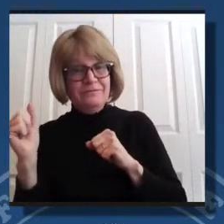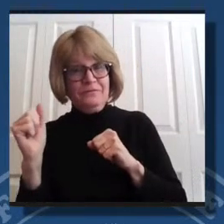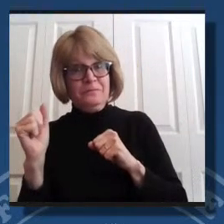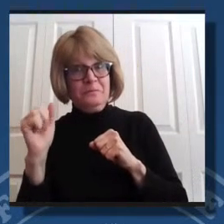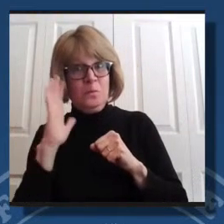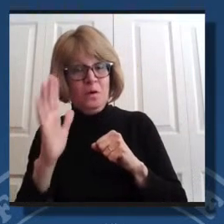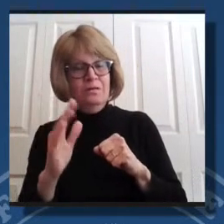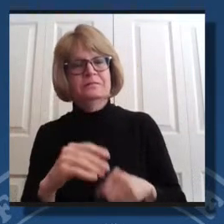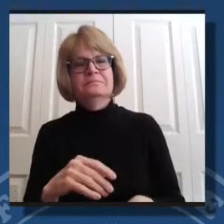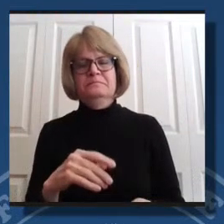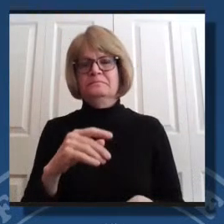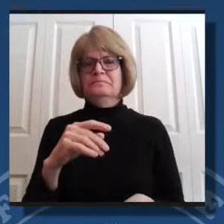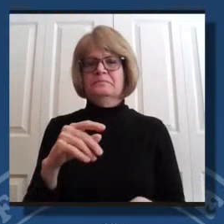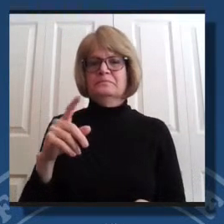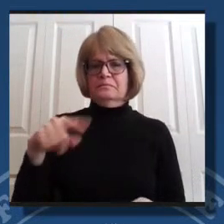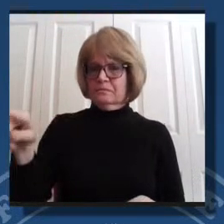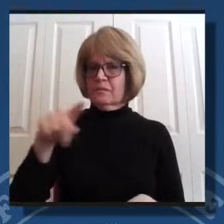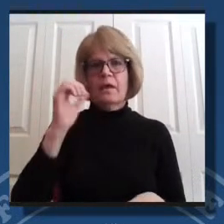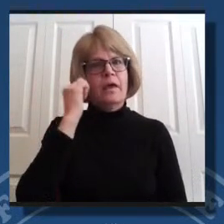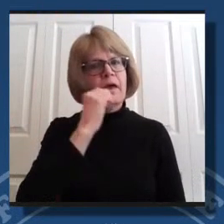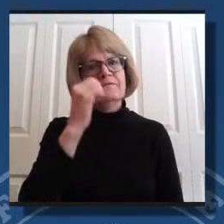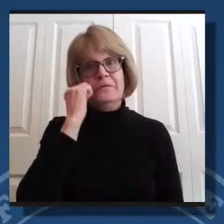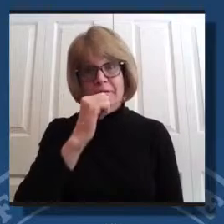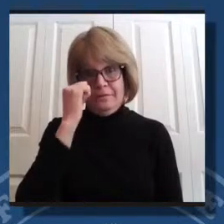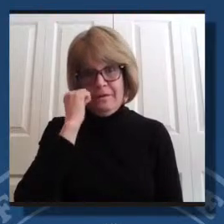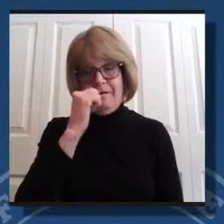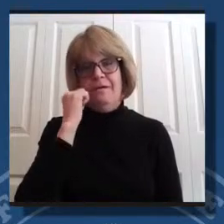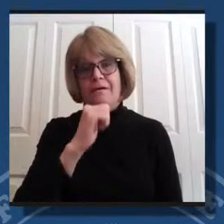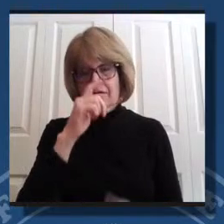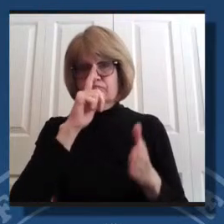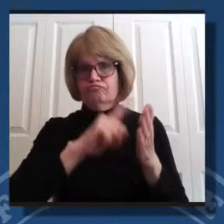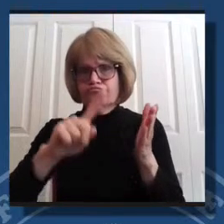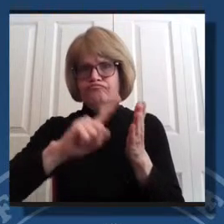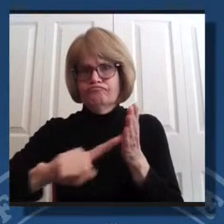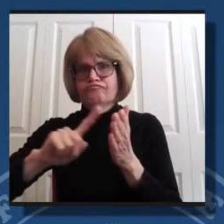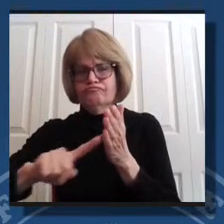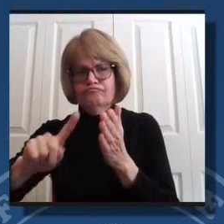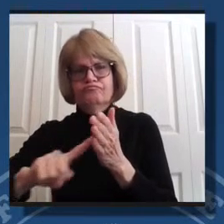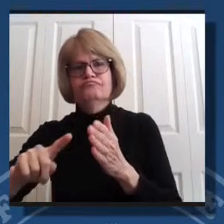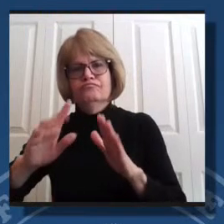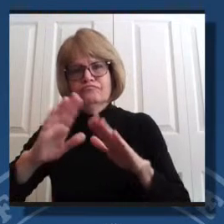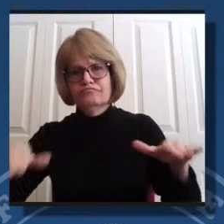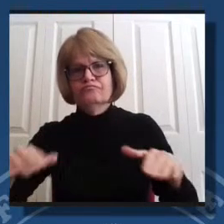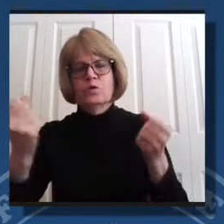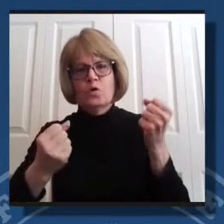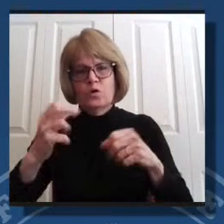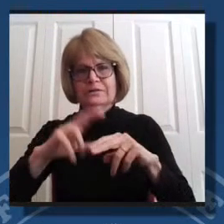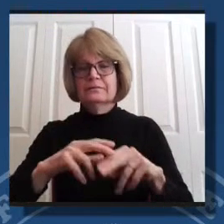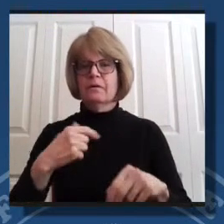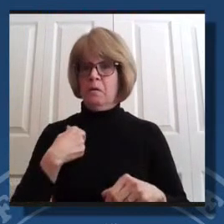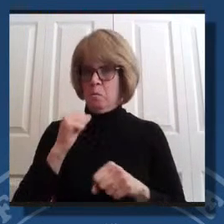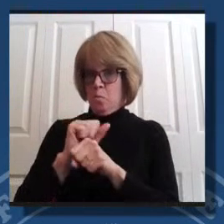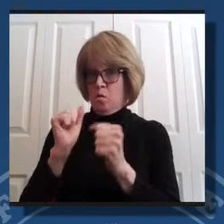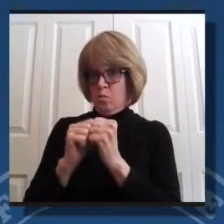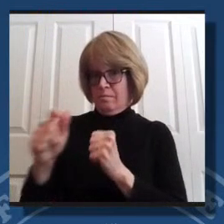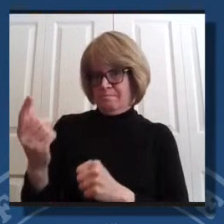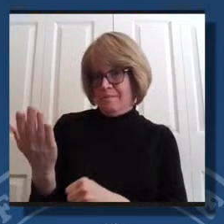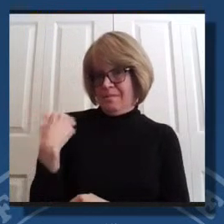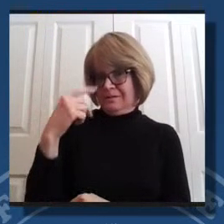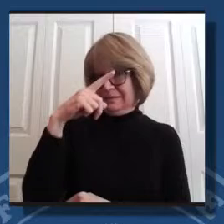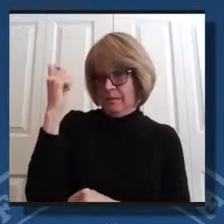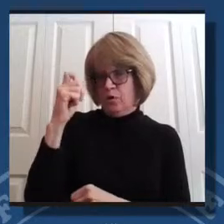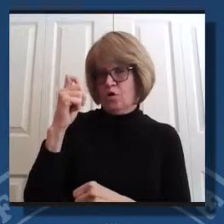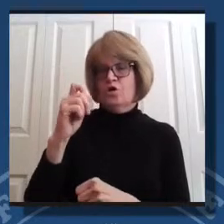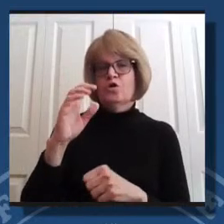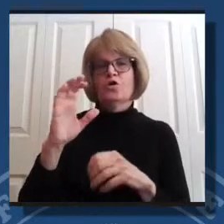They do this work every day, and I personally had the opportunity to work with them last summer at car seat